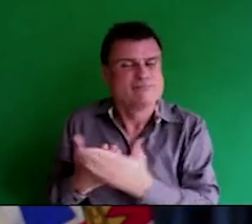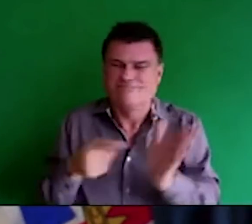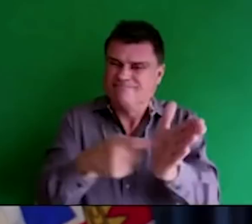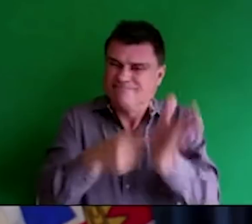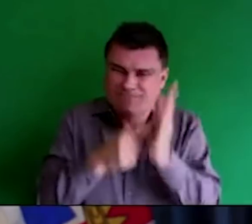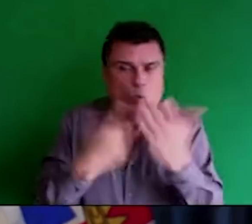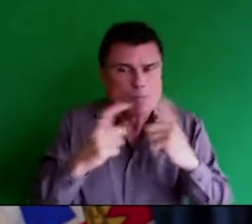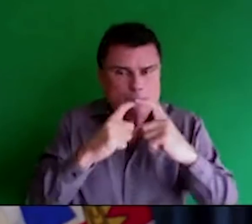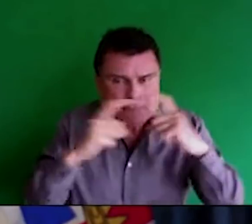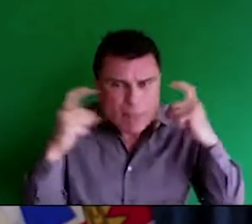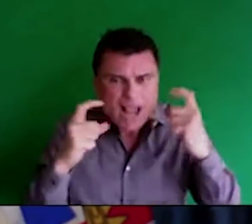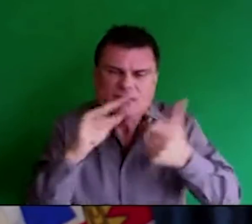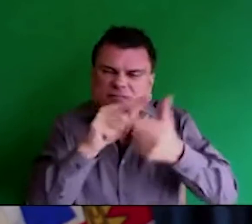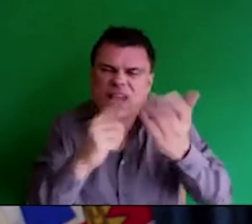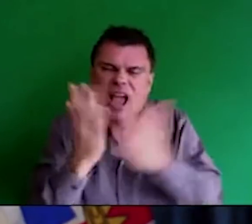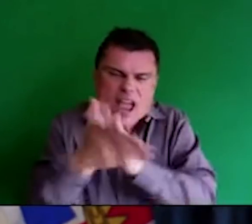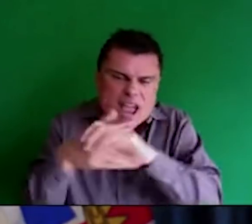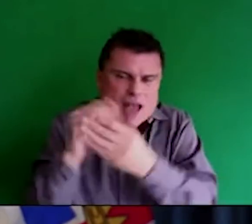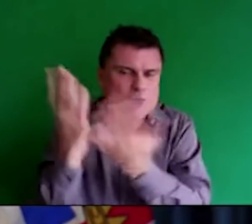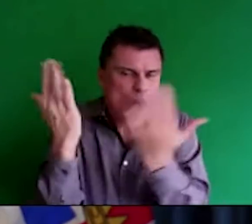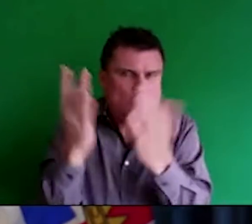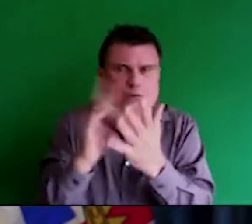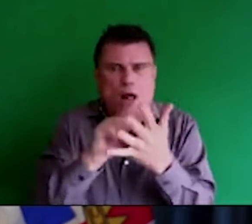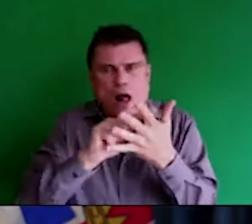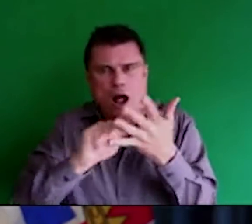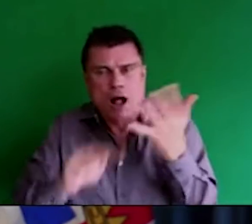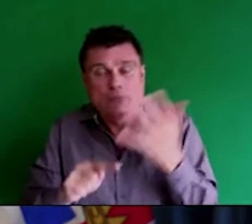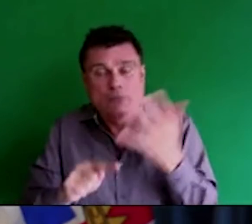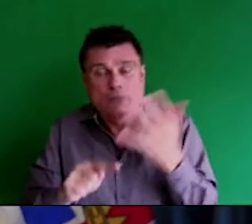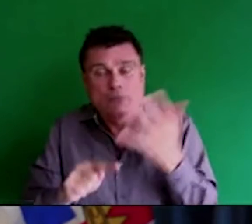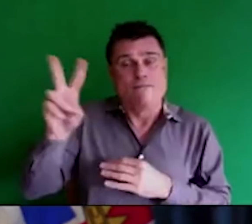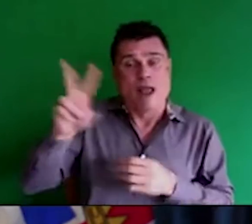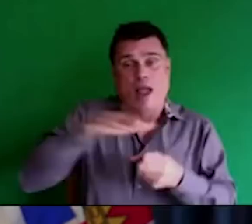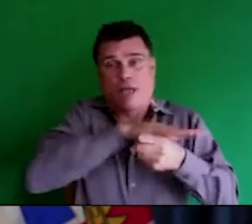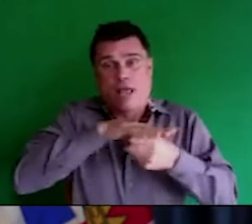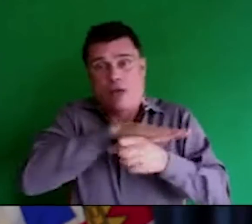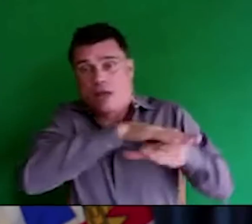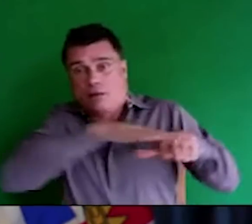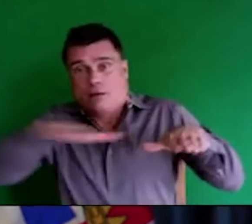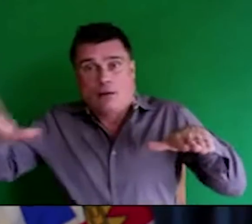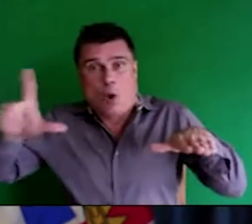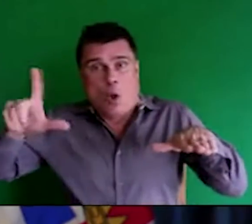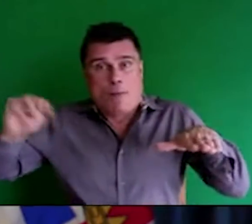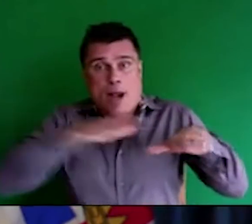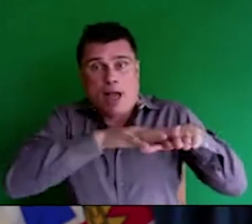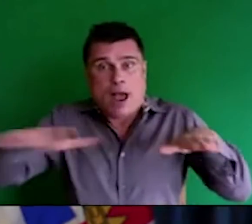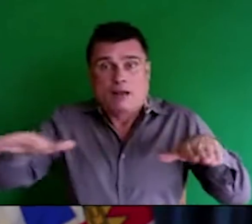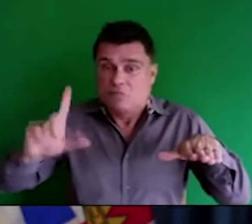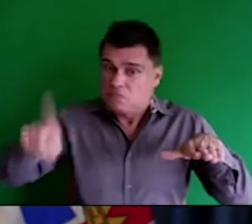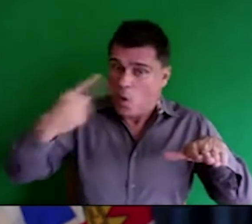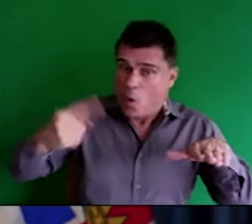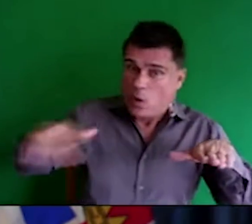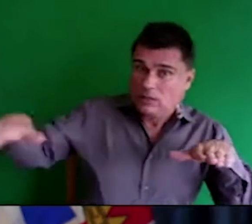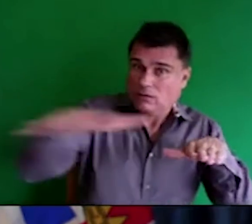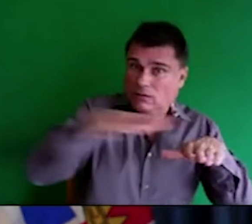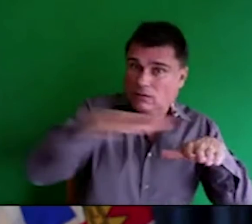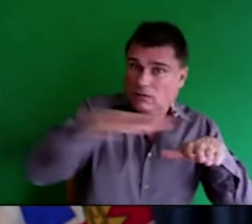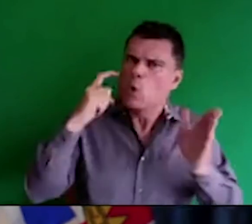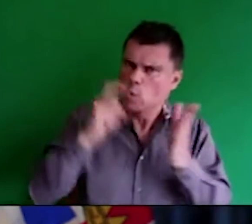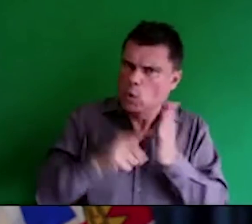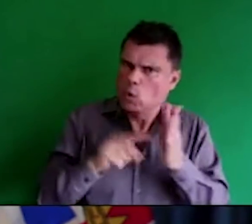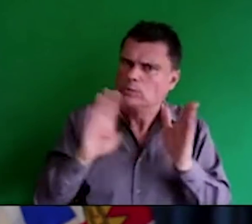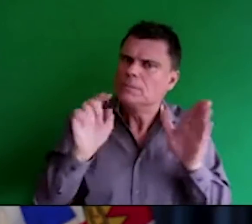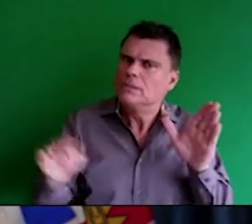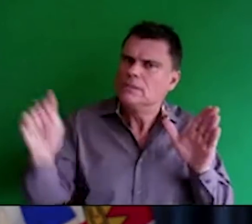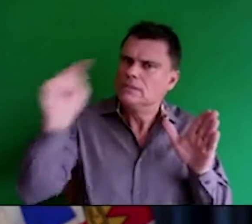But we've also had cases in Interior Health, cases in Northern Health, cases on Vancouver Island. But focusing on